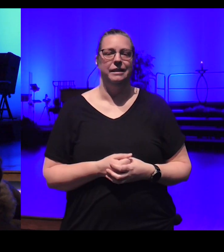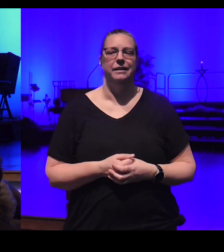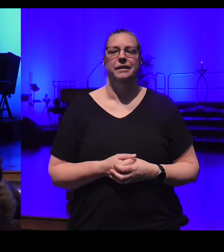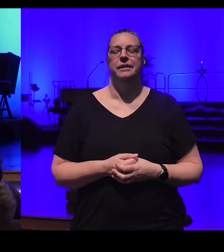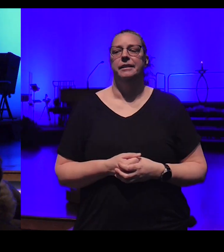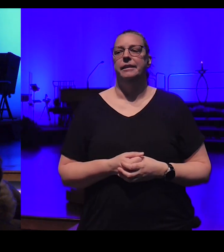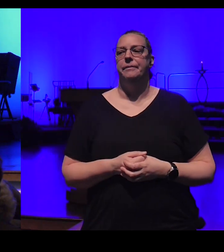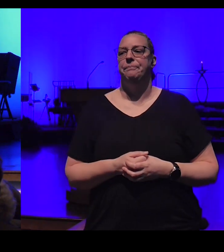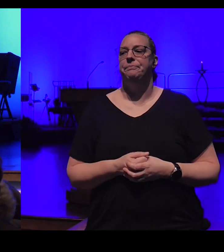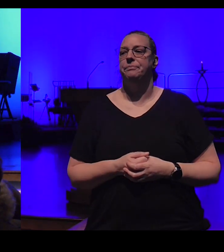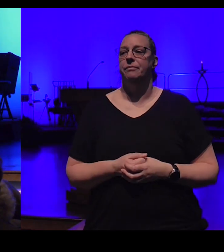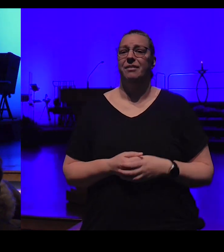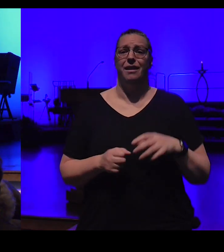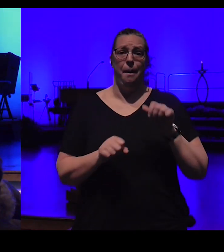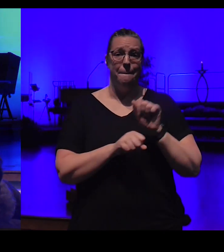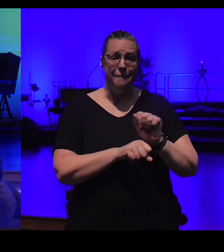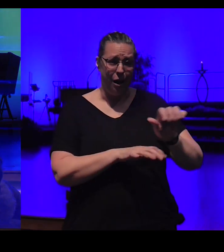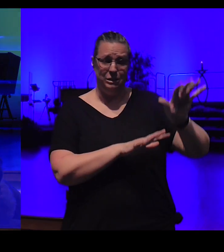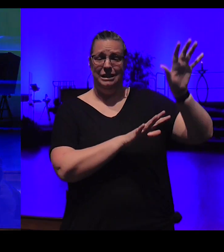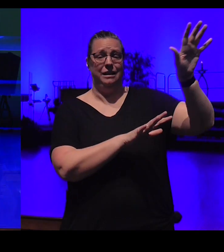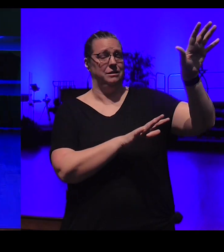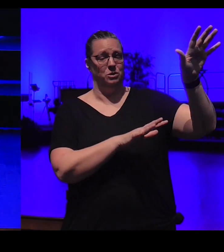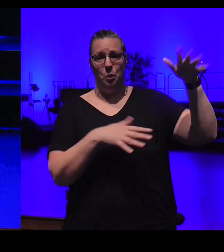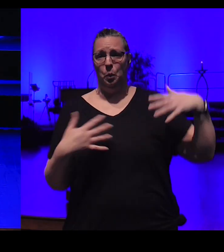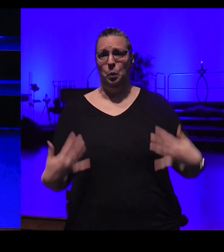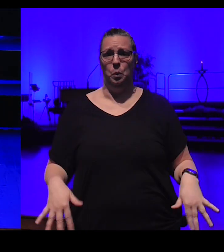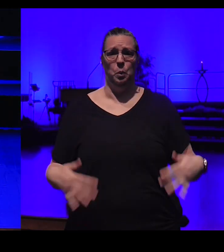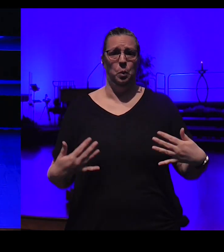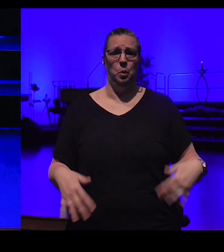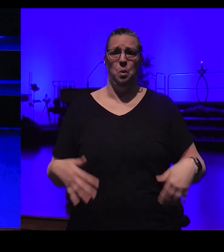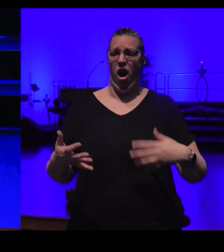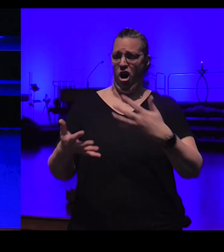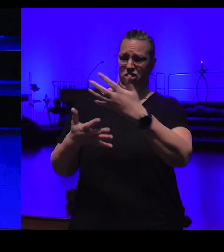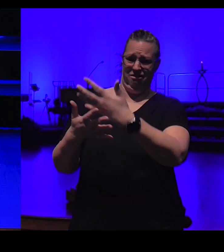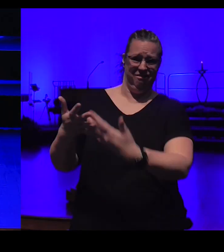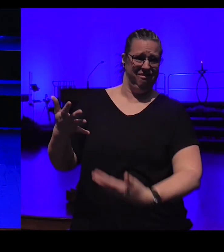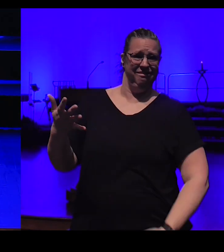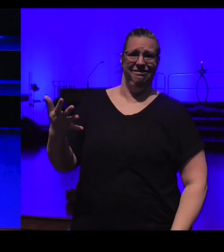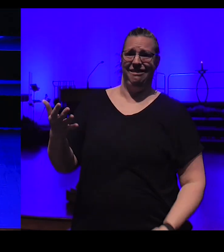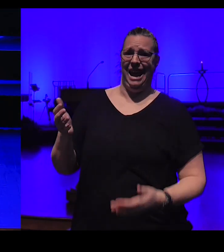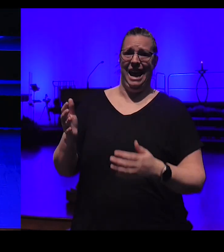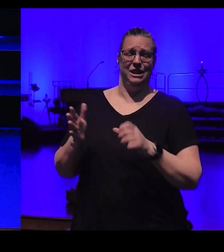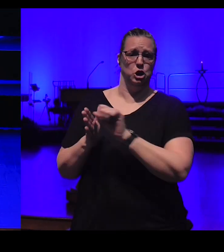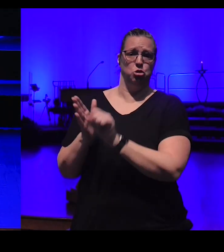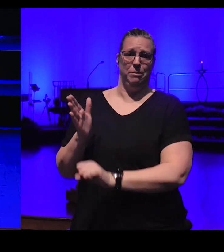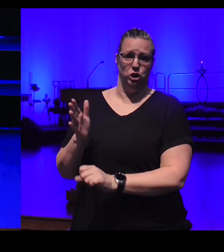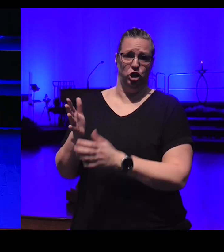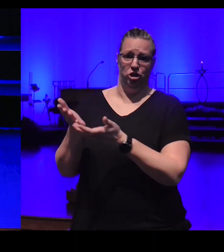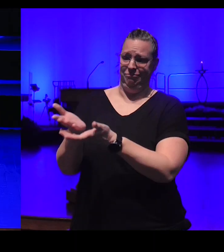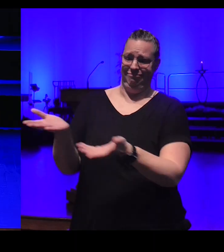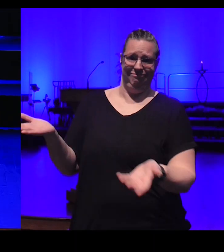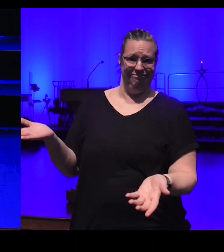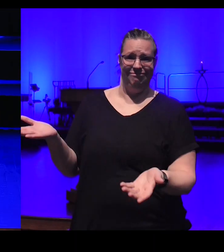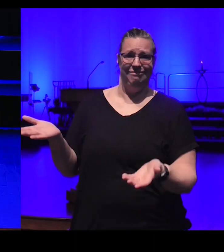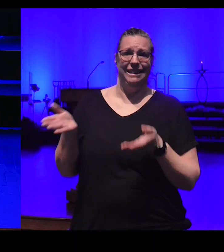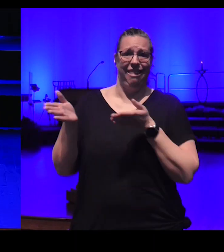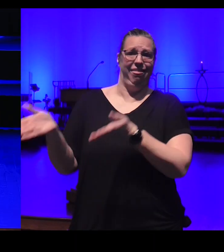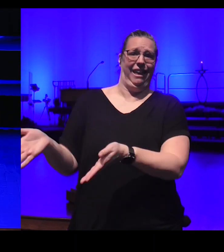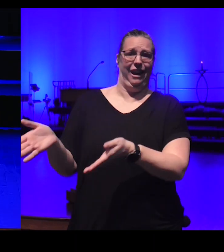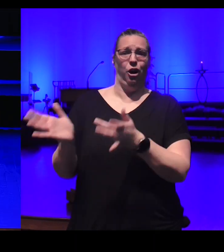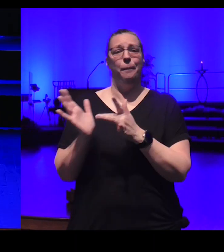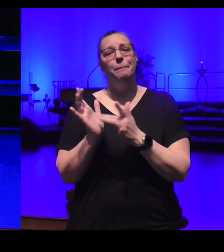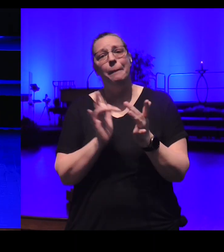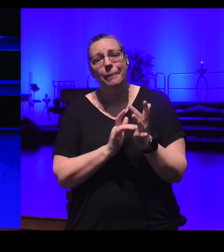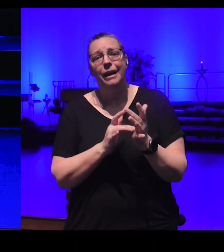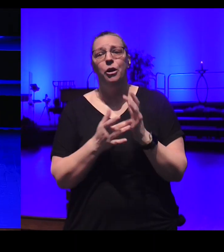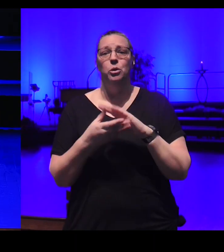Mountains abound in Scripture. You know, some theologists have said that the entire biblical storyline